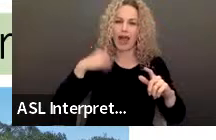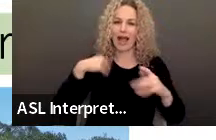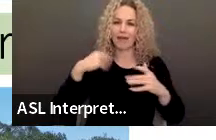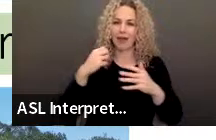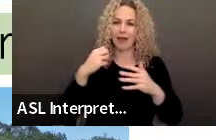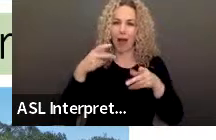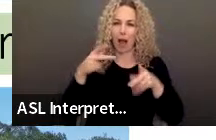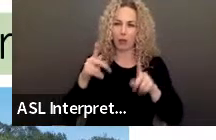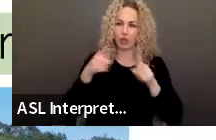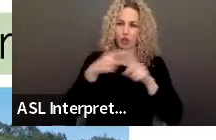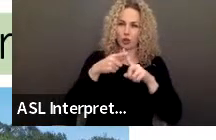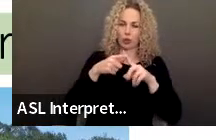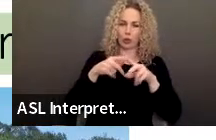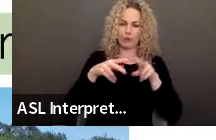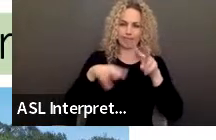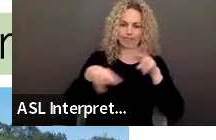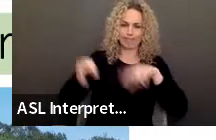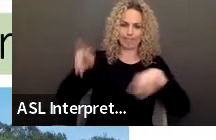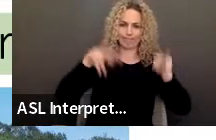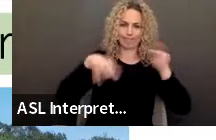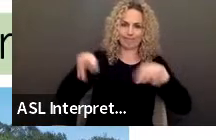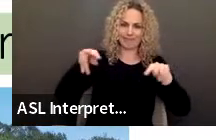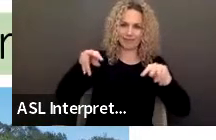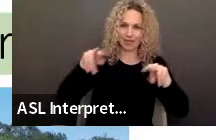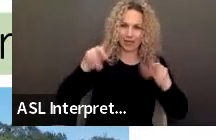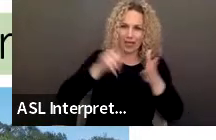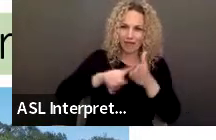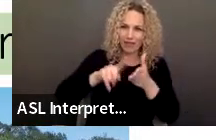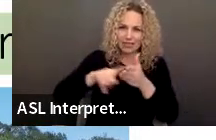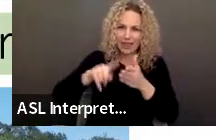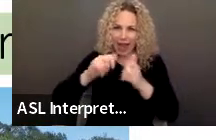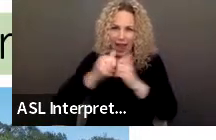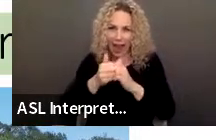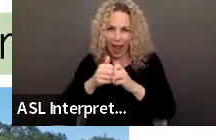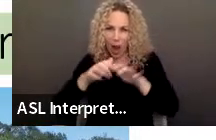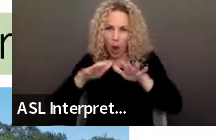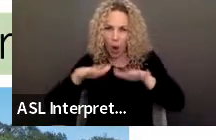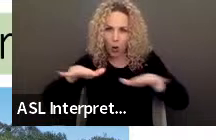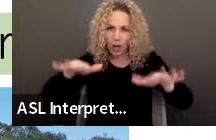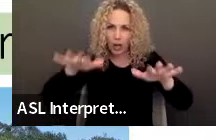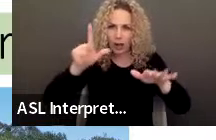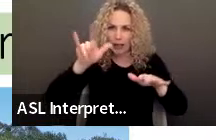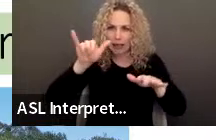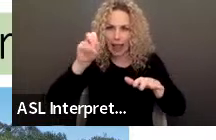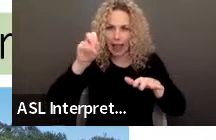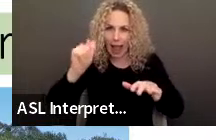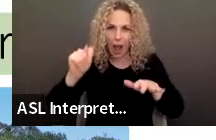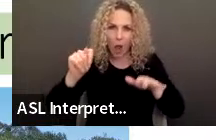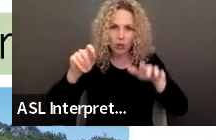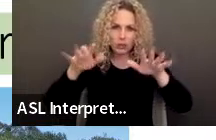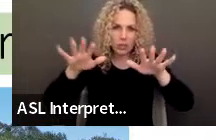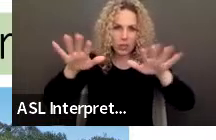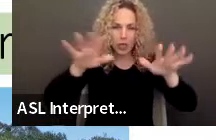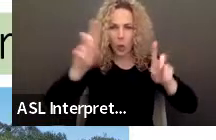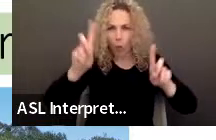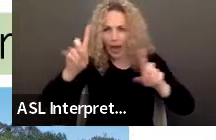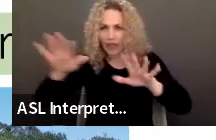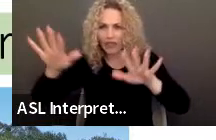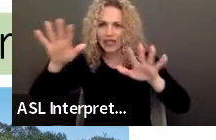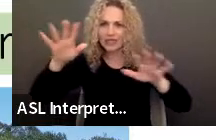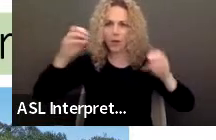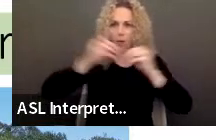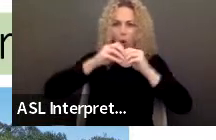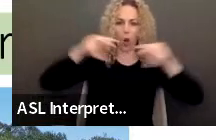opportunity to kind of investigate the layout and see how production is doing from a